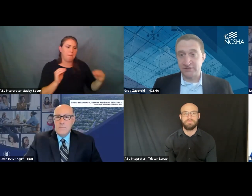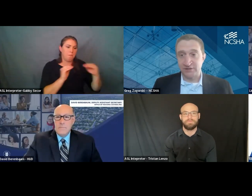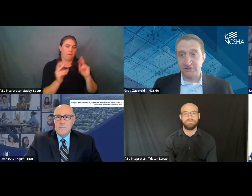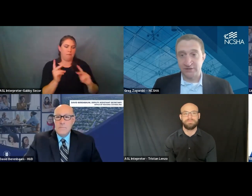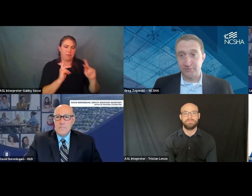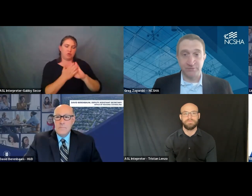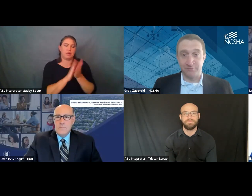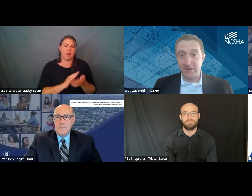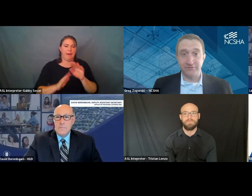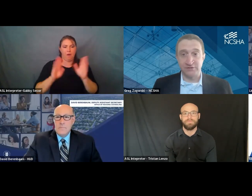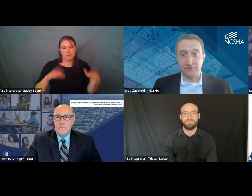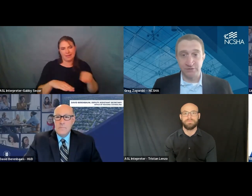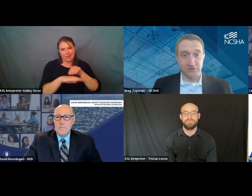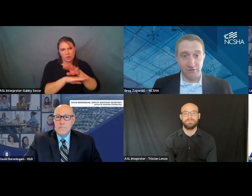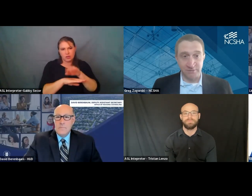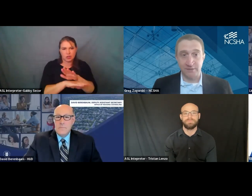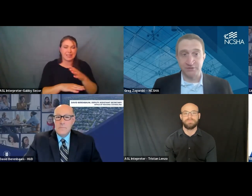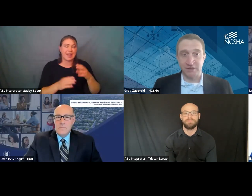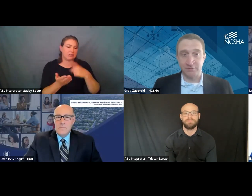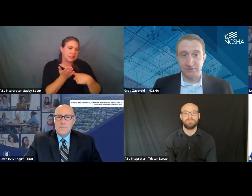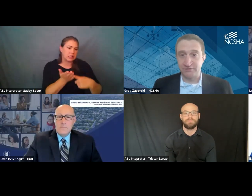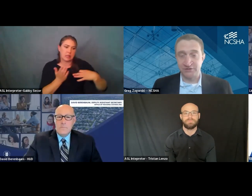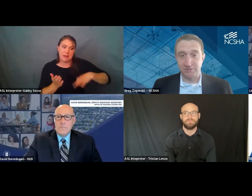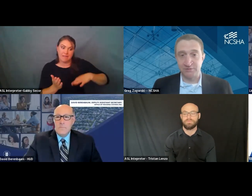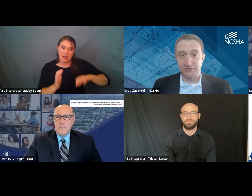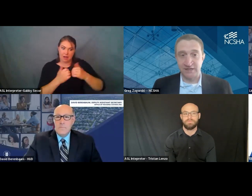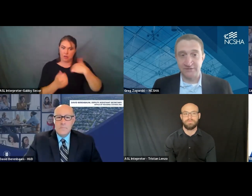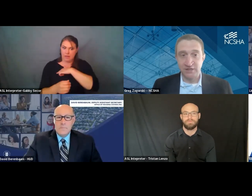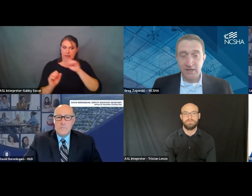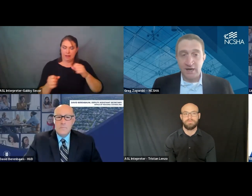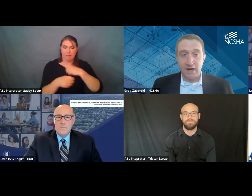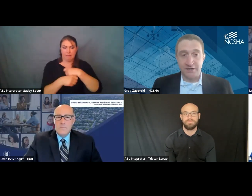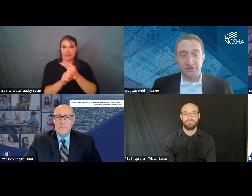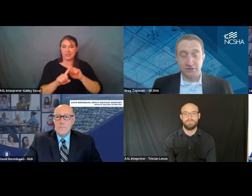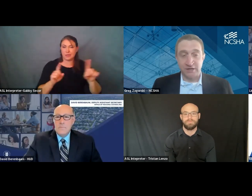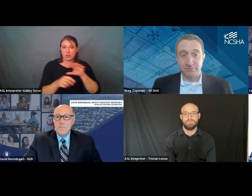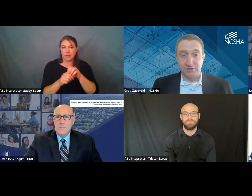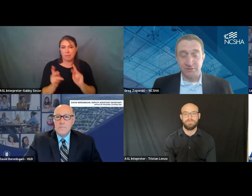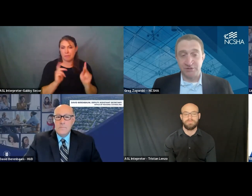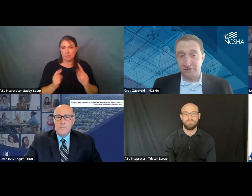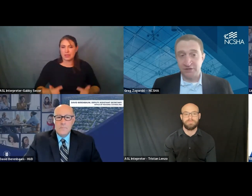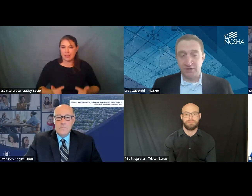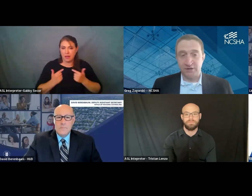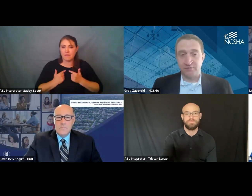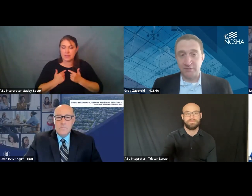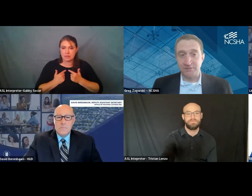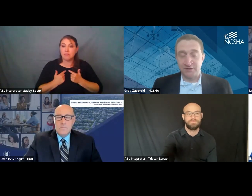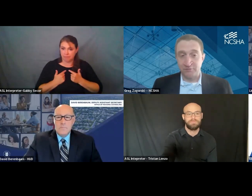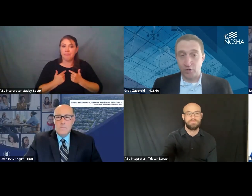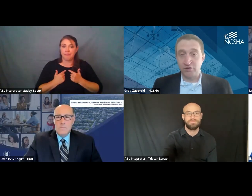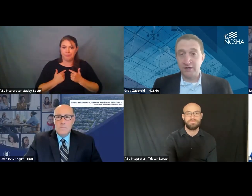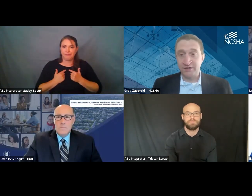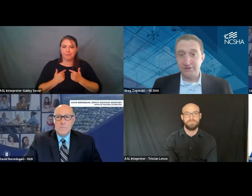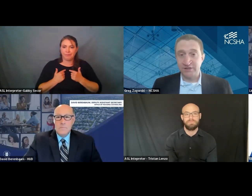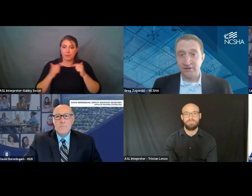counseling and discuss kind of the benefits of doing so and being able to make a real difference in people's lives. This is, I understand, particularly a problem